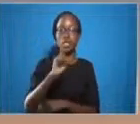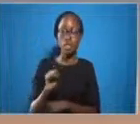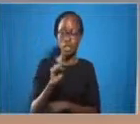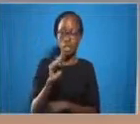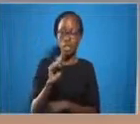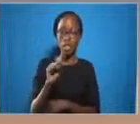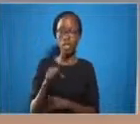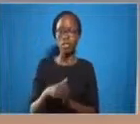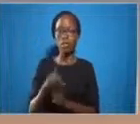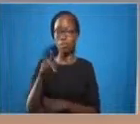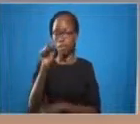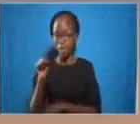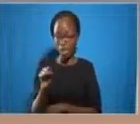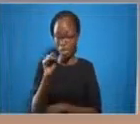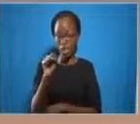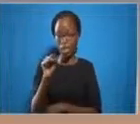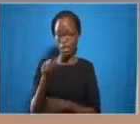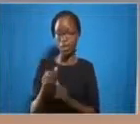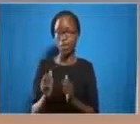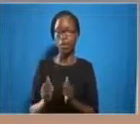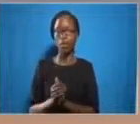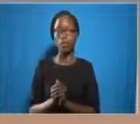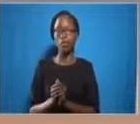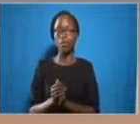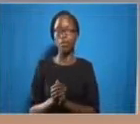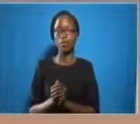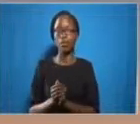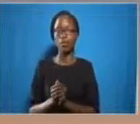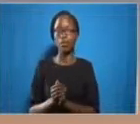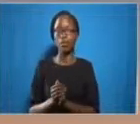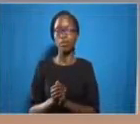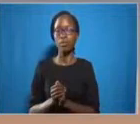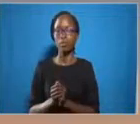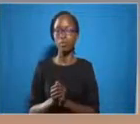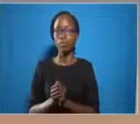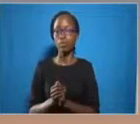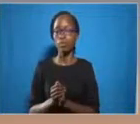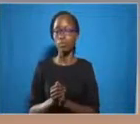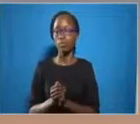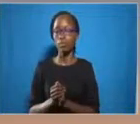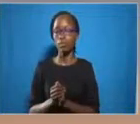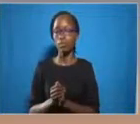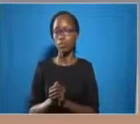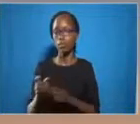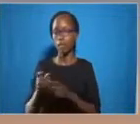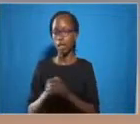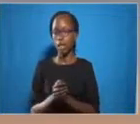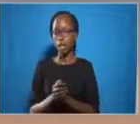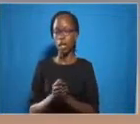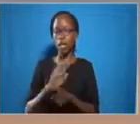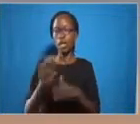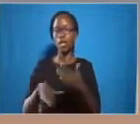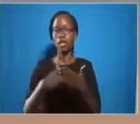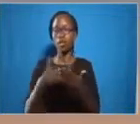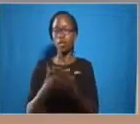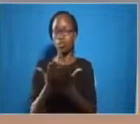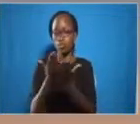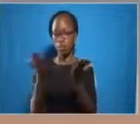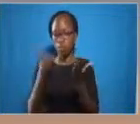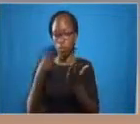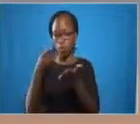principal secretaries, the executive director of ID for Africa, and all the delegates who are here